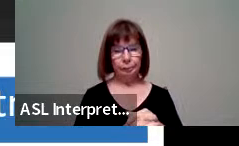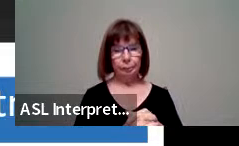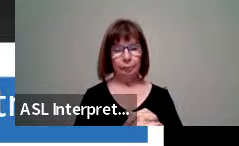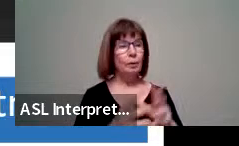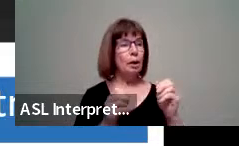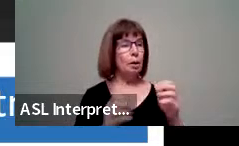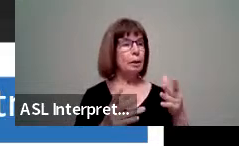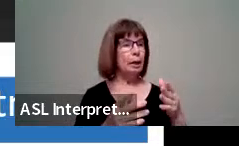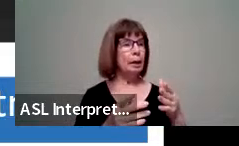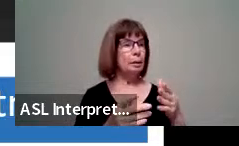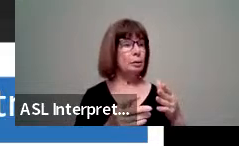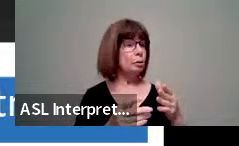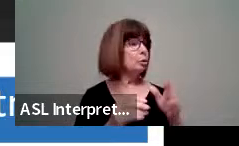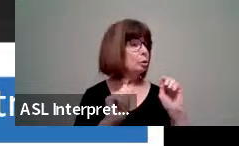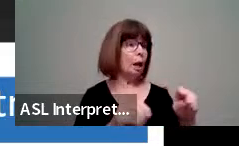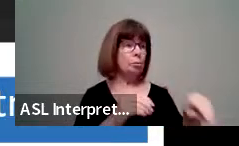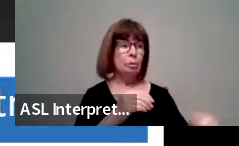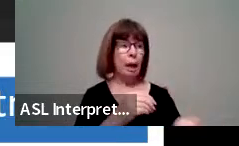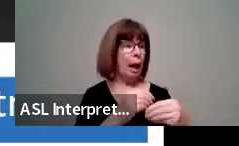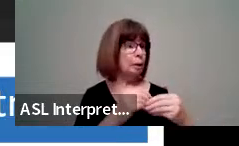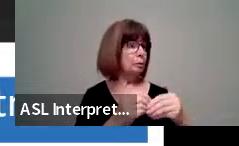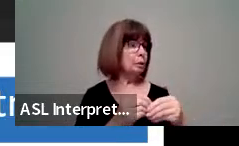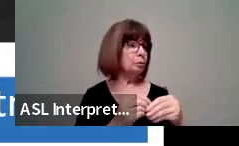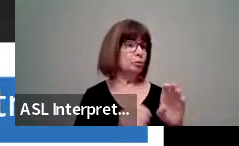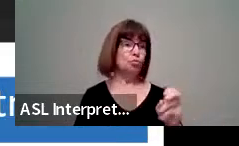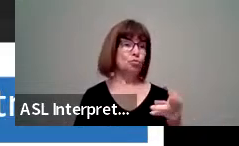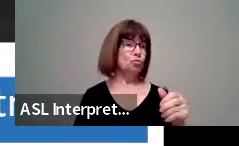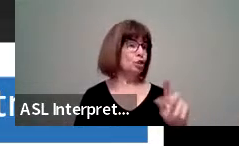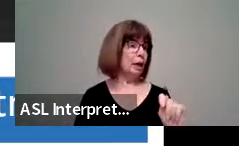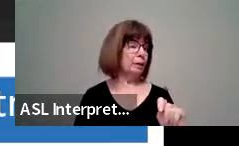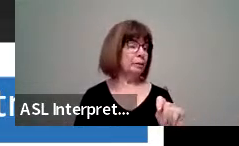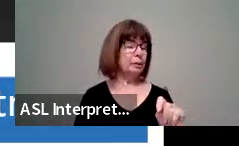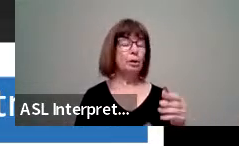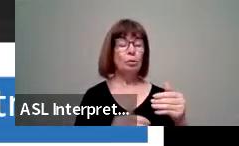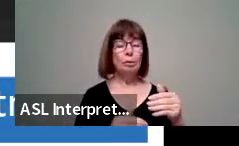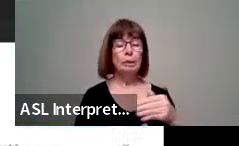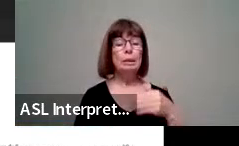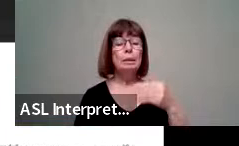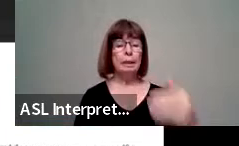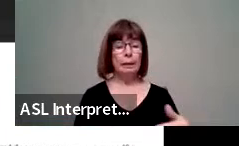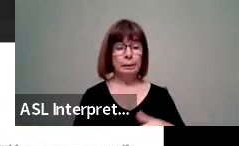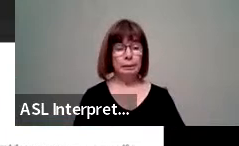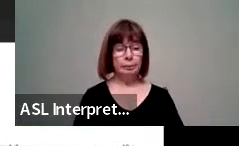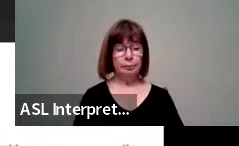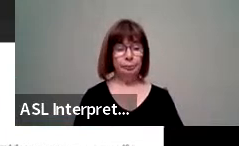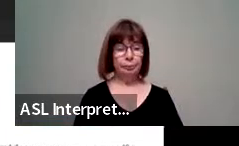Okay, well, if there are, feel free to add to the chat and we can pick those up later. So why don't we go to the next slide?